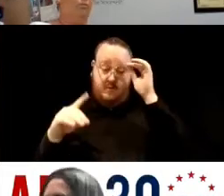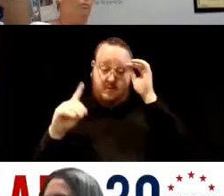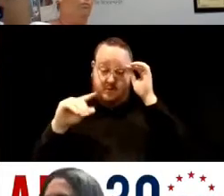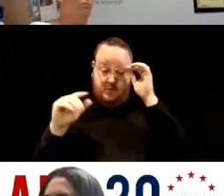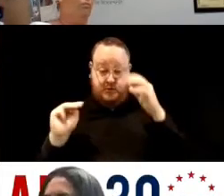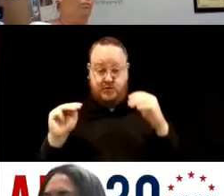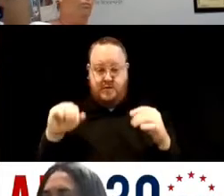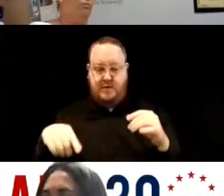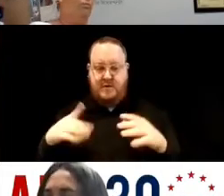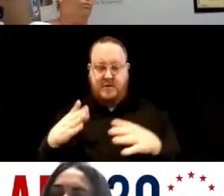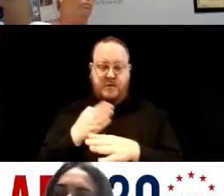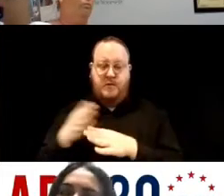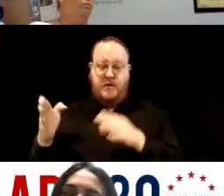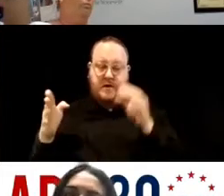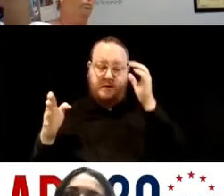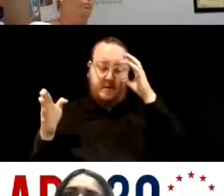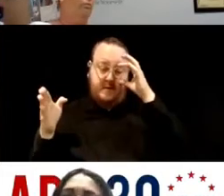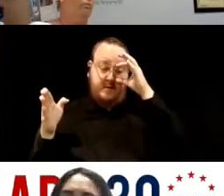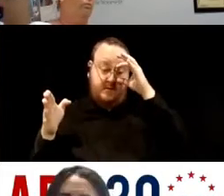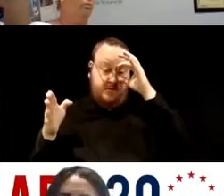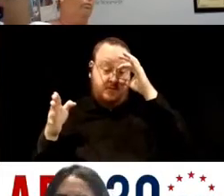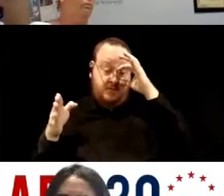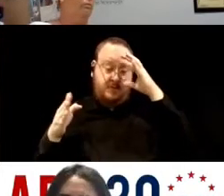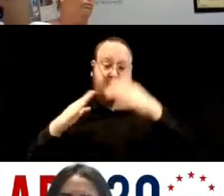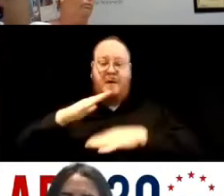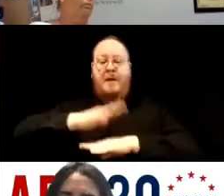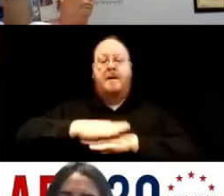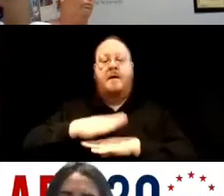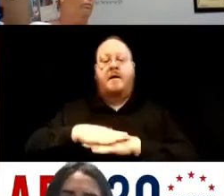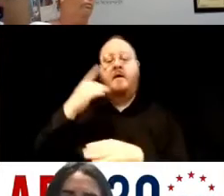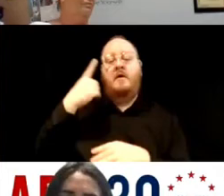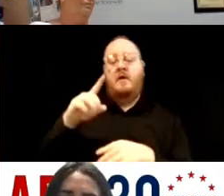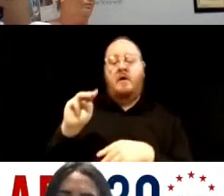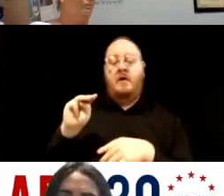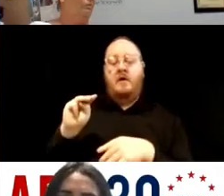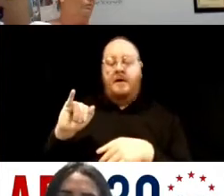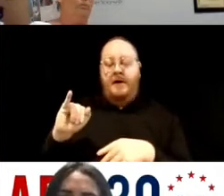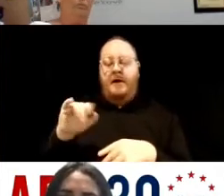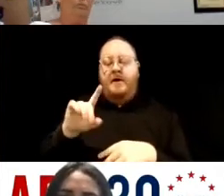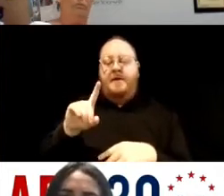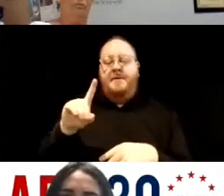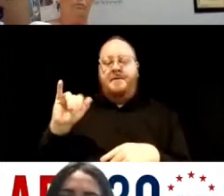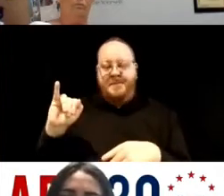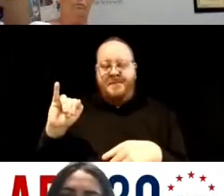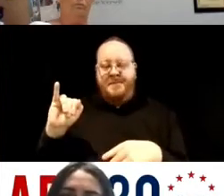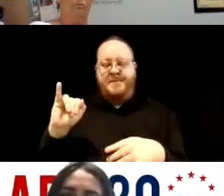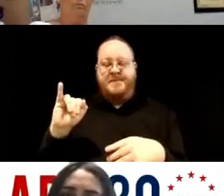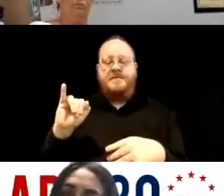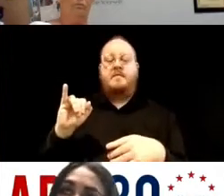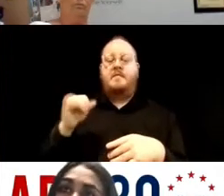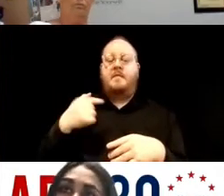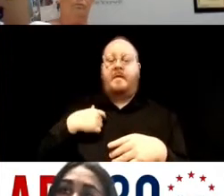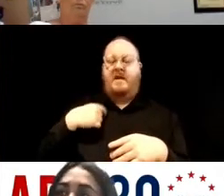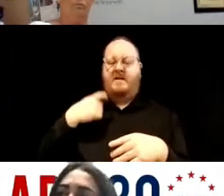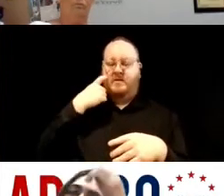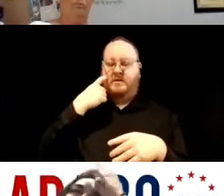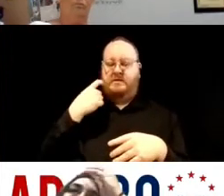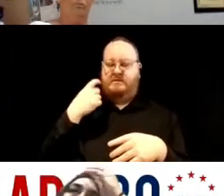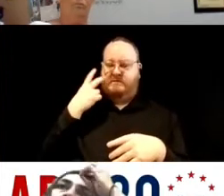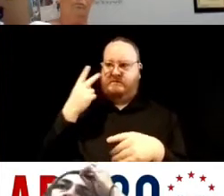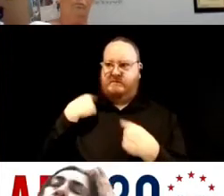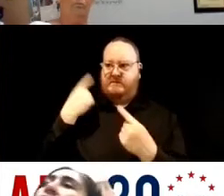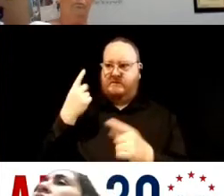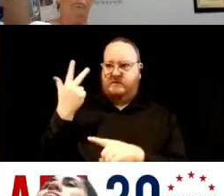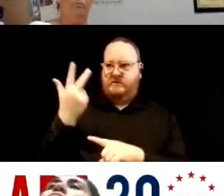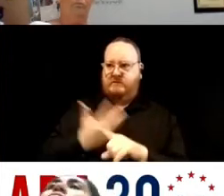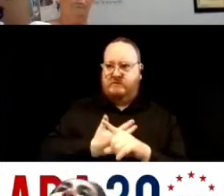use at MyDDI, and I personally have seen over the last 3 months, their attention